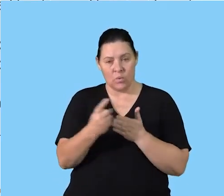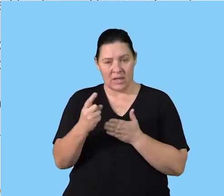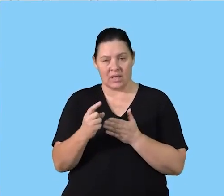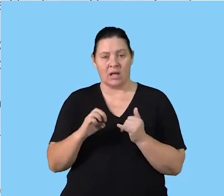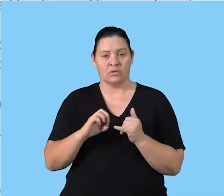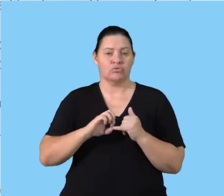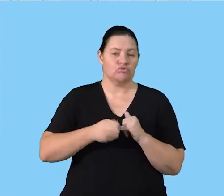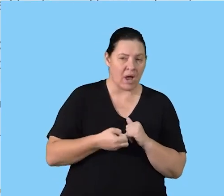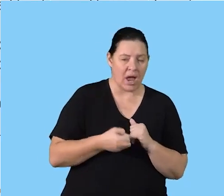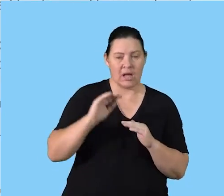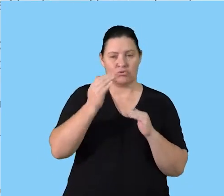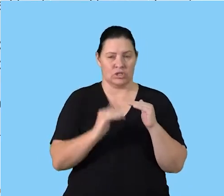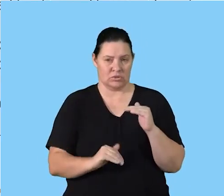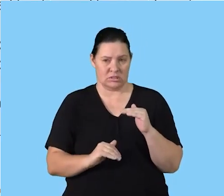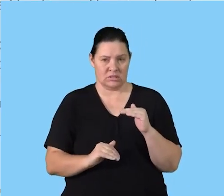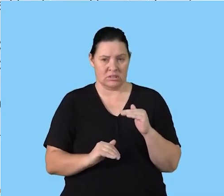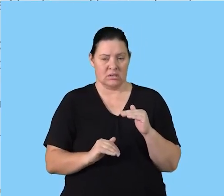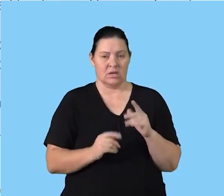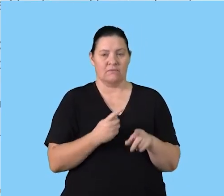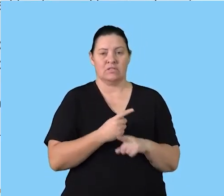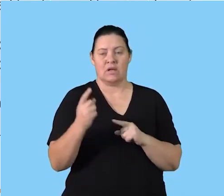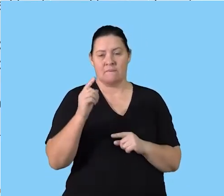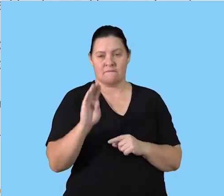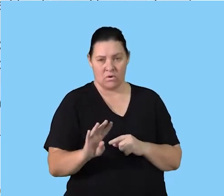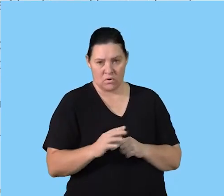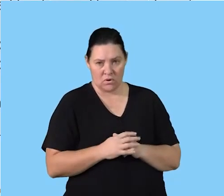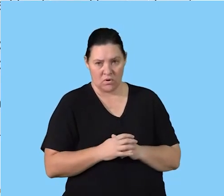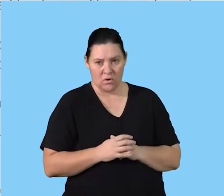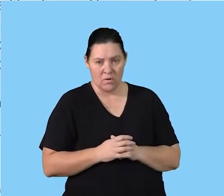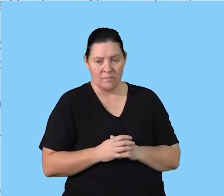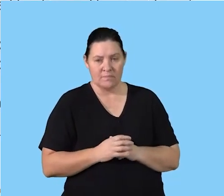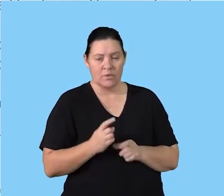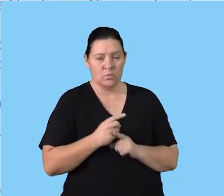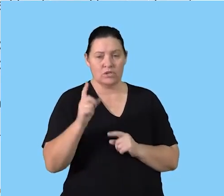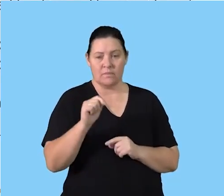tried to reduce the week of term 4, the weeks in term 4,